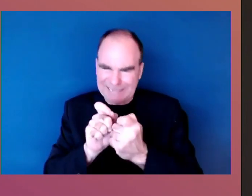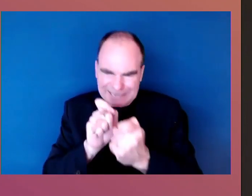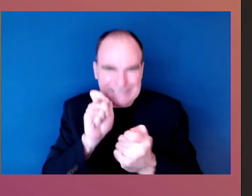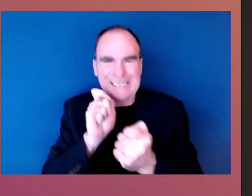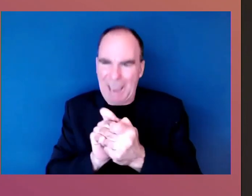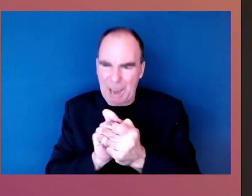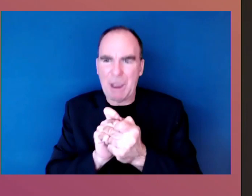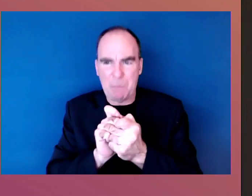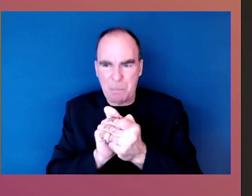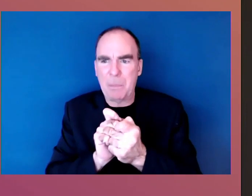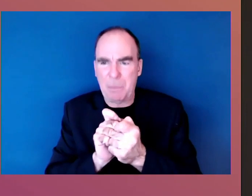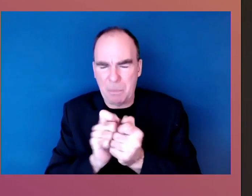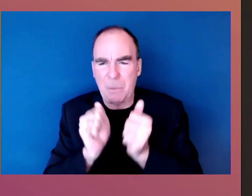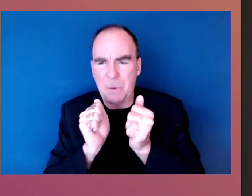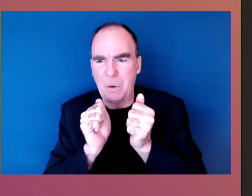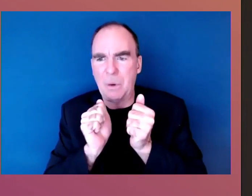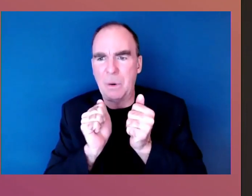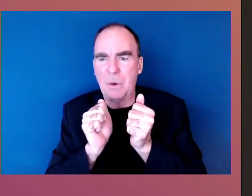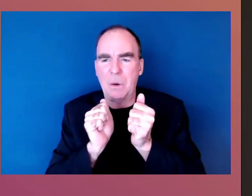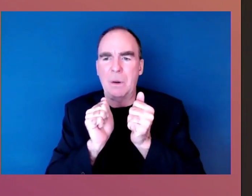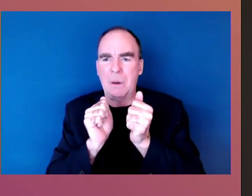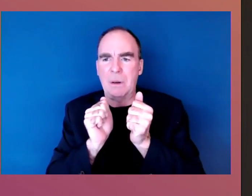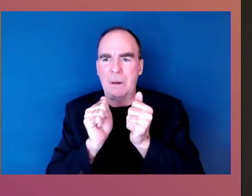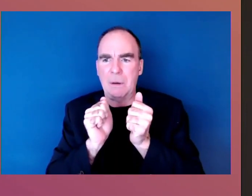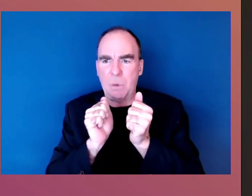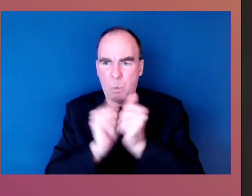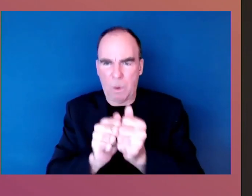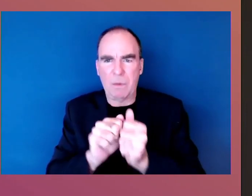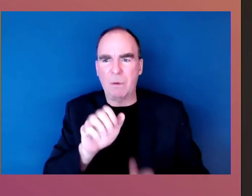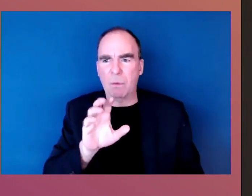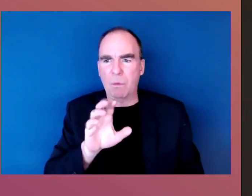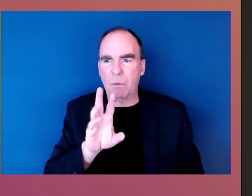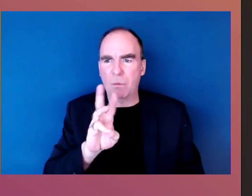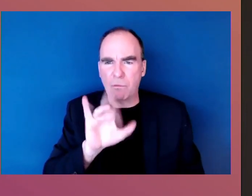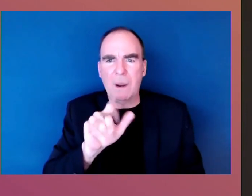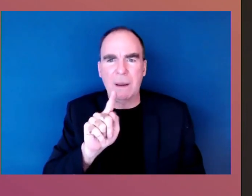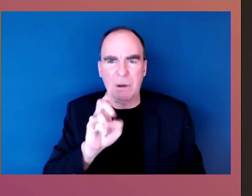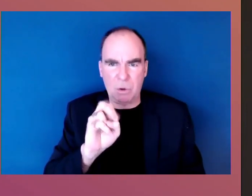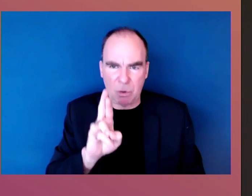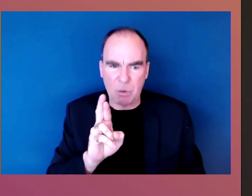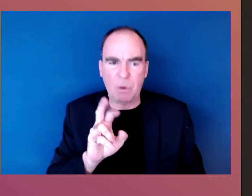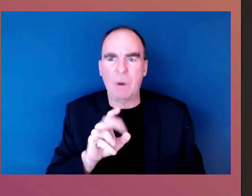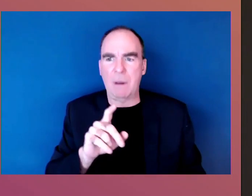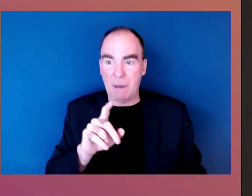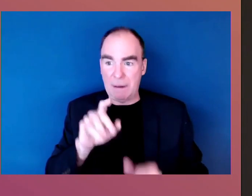queue navigation by combining computer vision, localization, and maps.